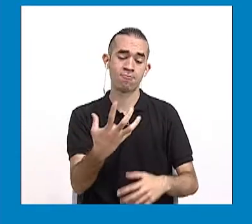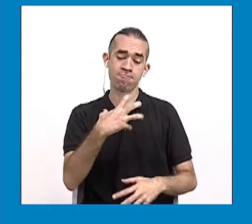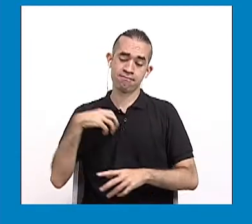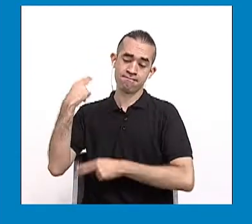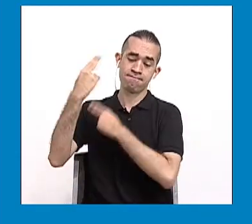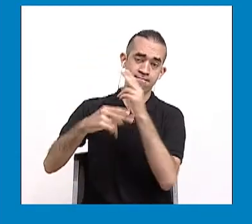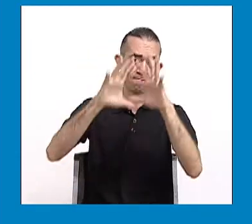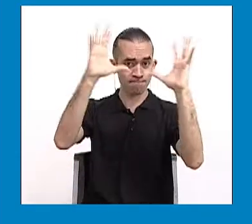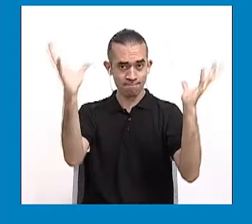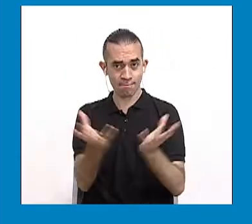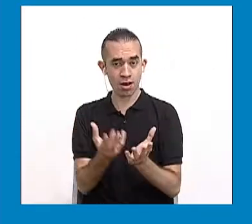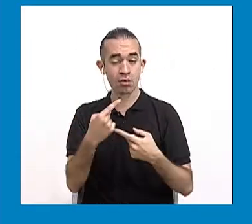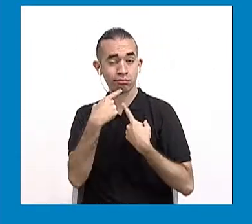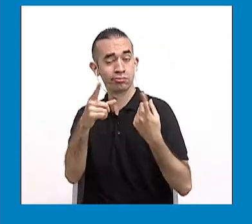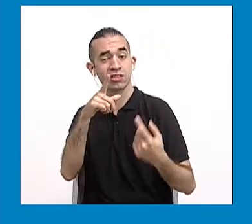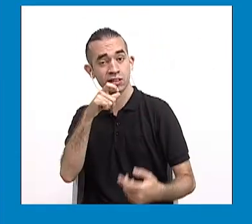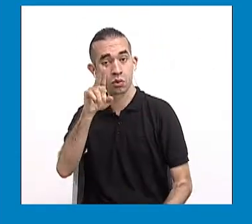UNESCO.